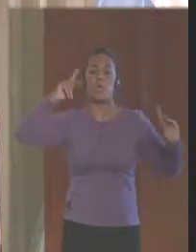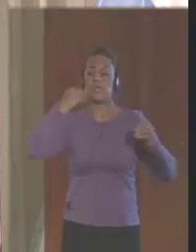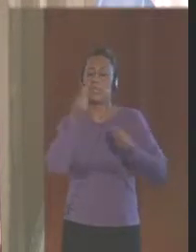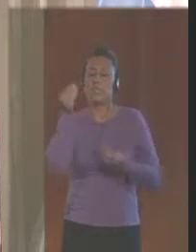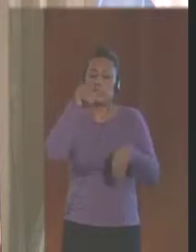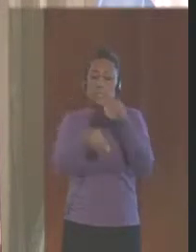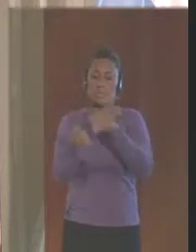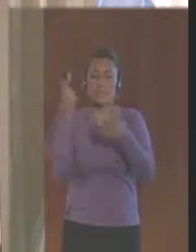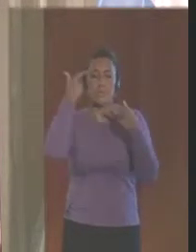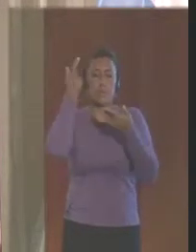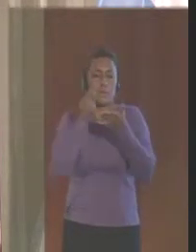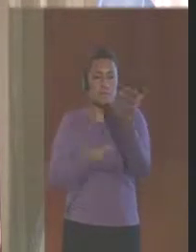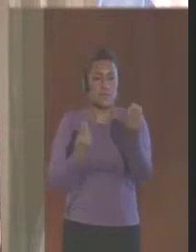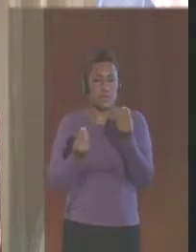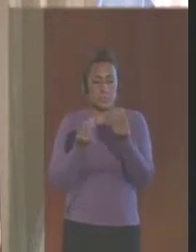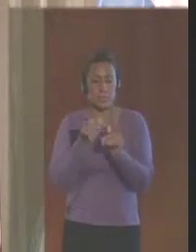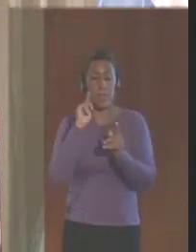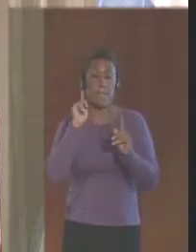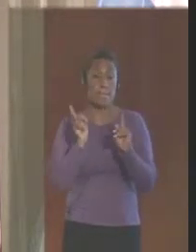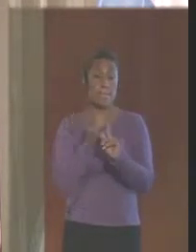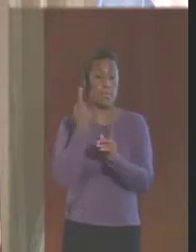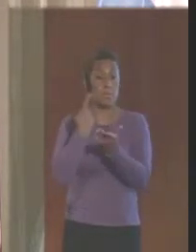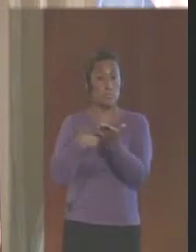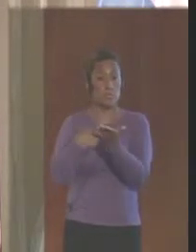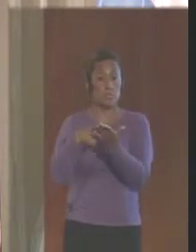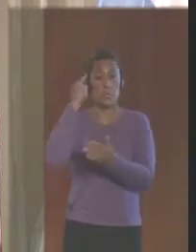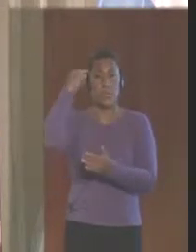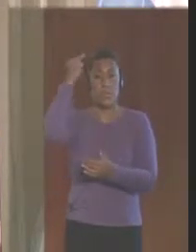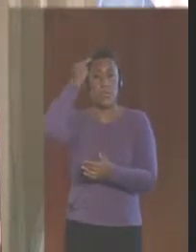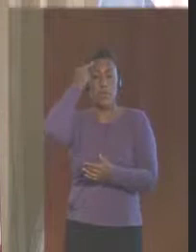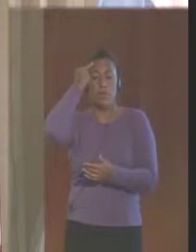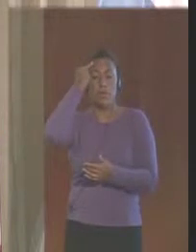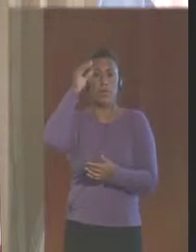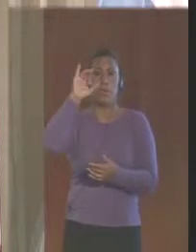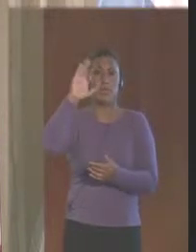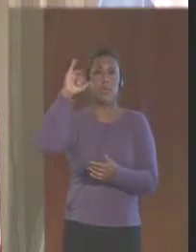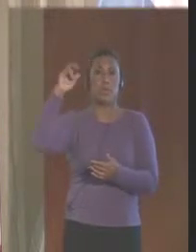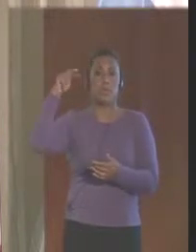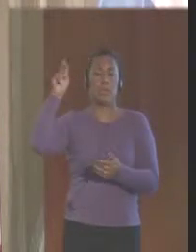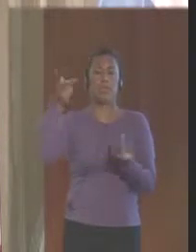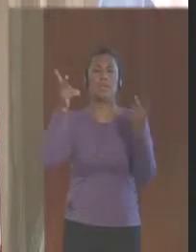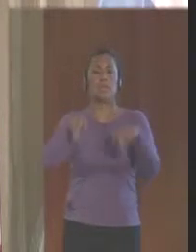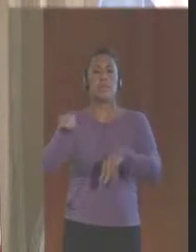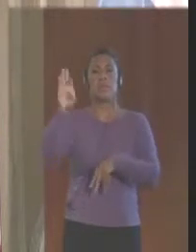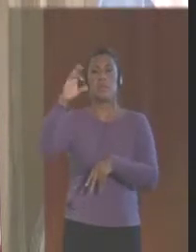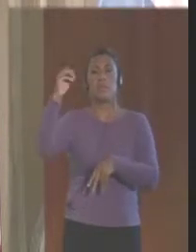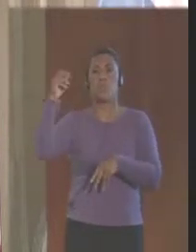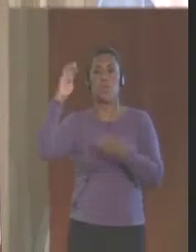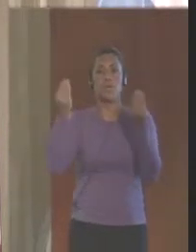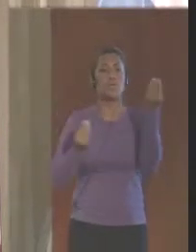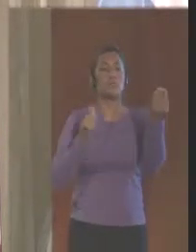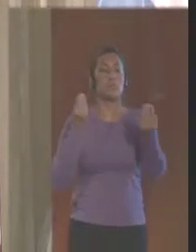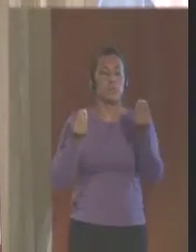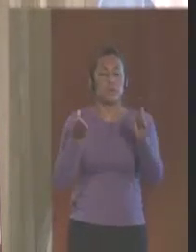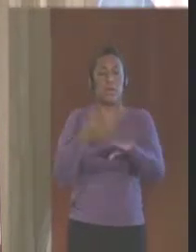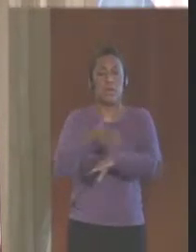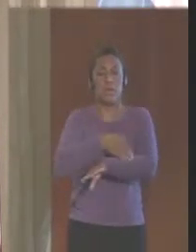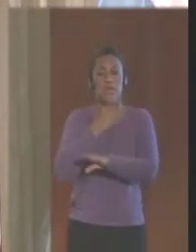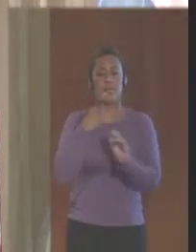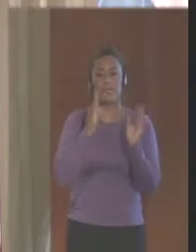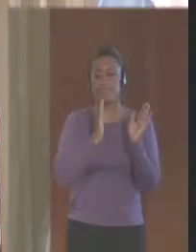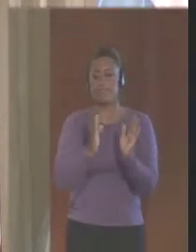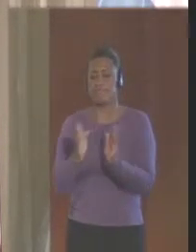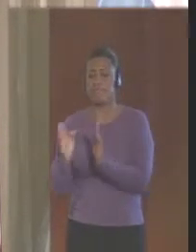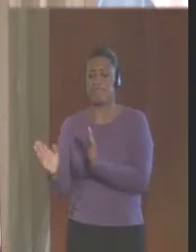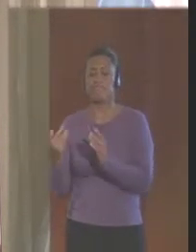implemented. The government of Trinidad and Tobago has undertaken a number of measures, and just to highlight a